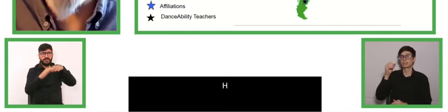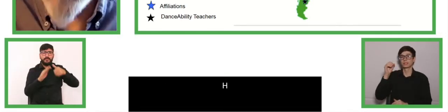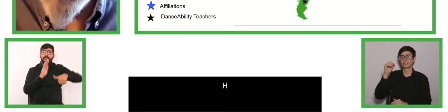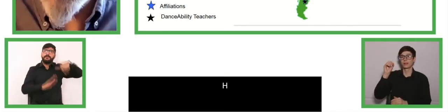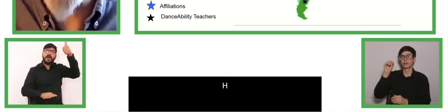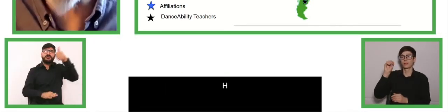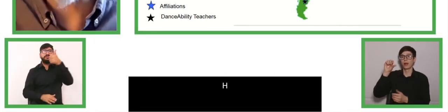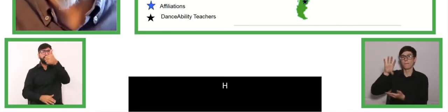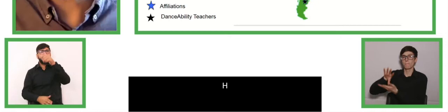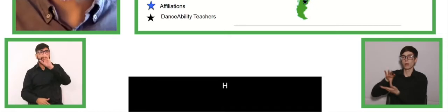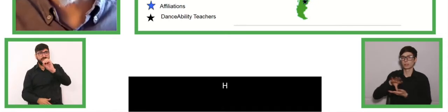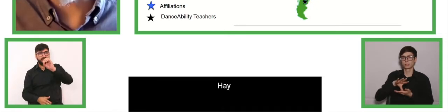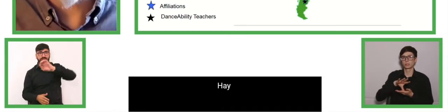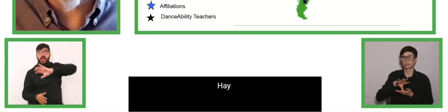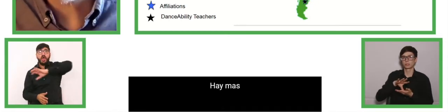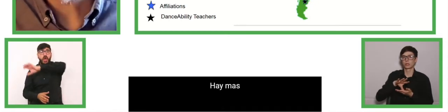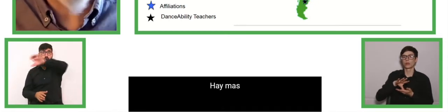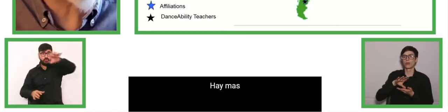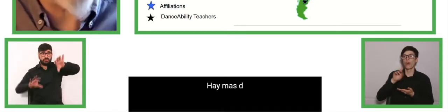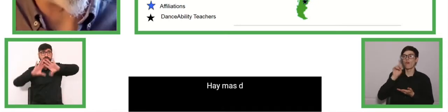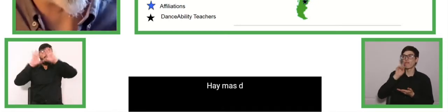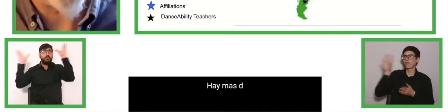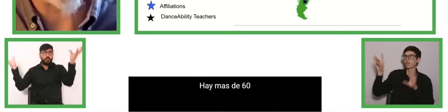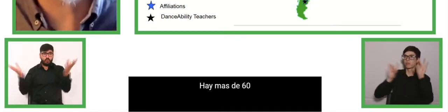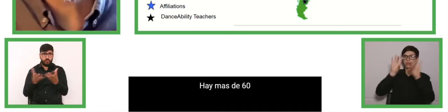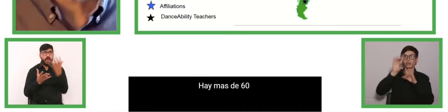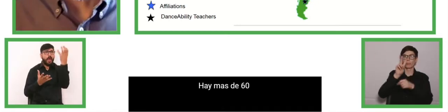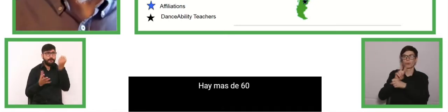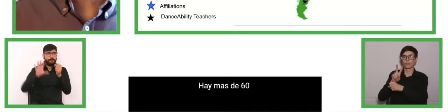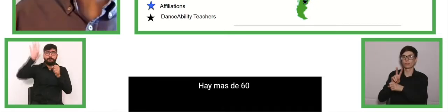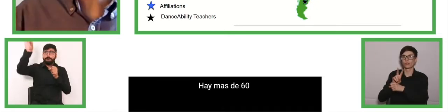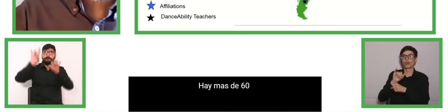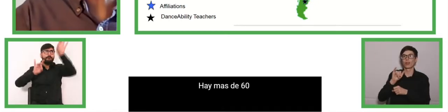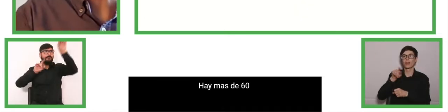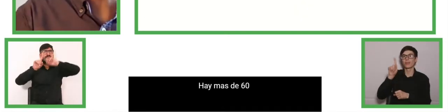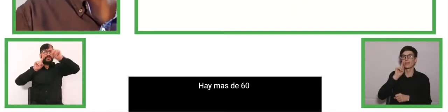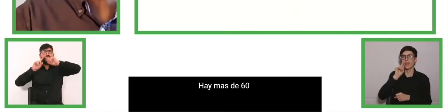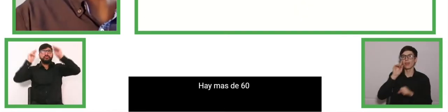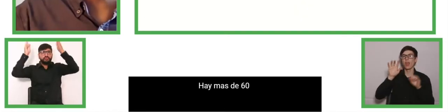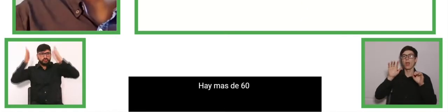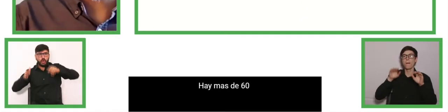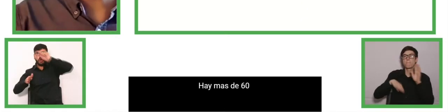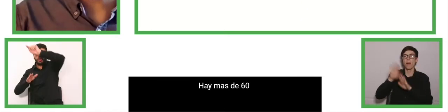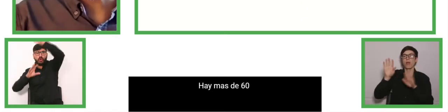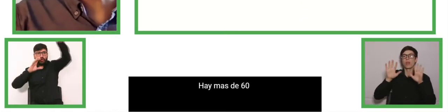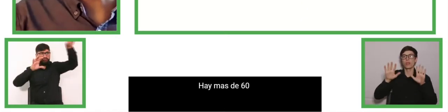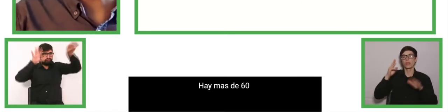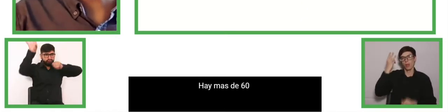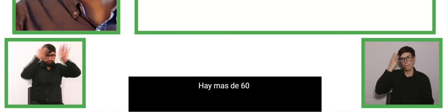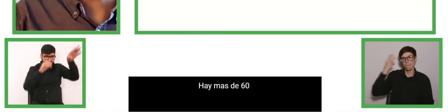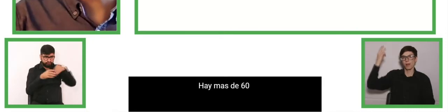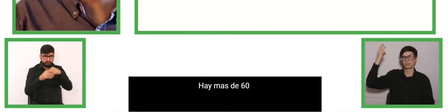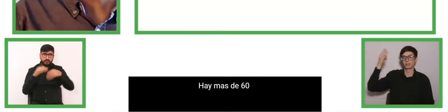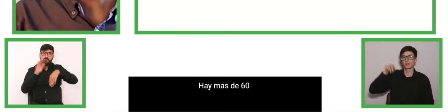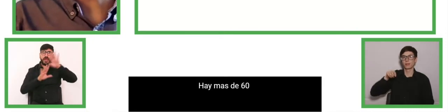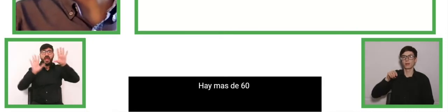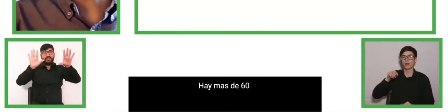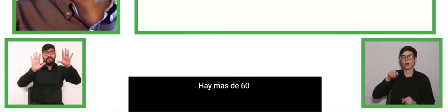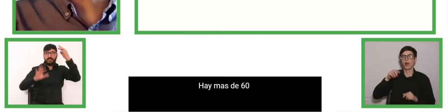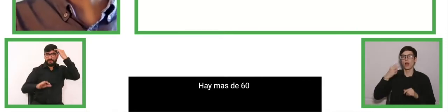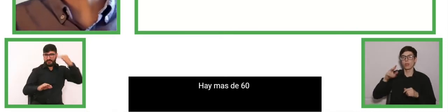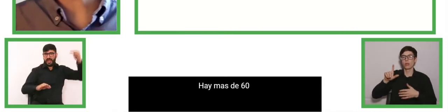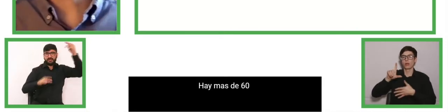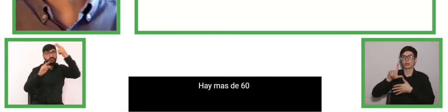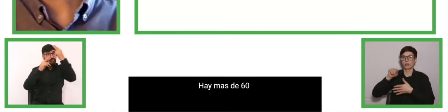teachers and 10 master teachers in Latin America. Next slide, please. Our scaling project for DanceAbility International and